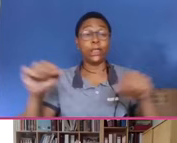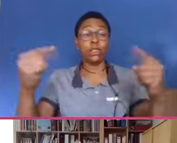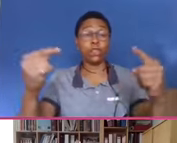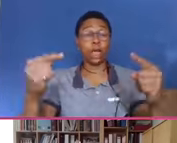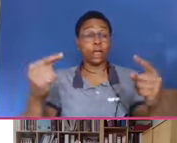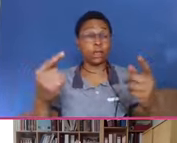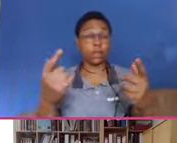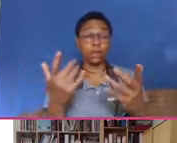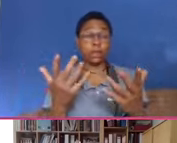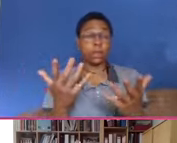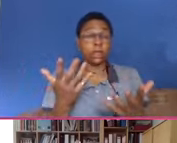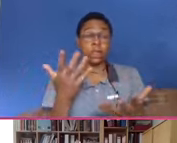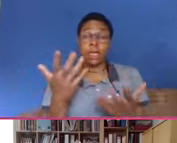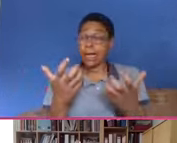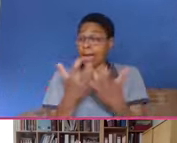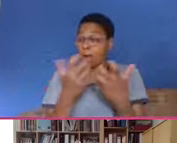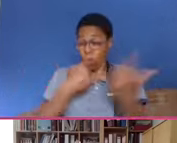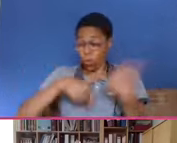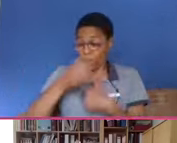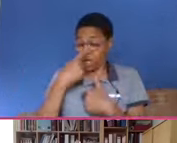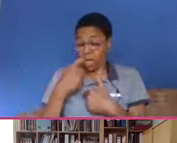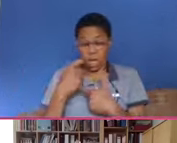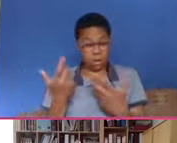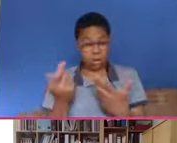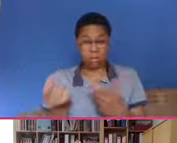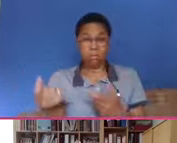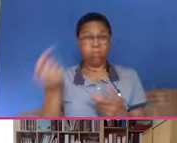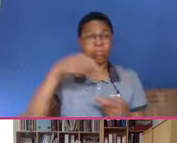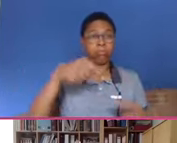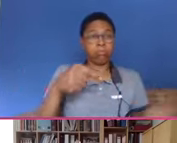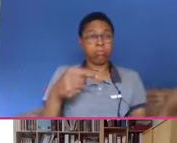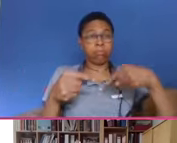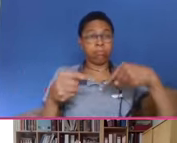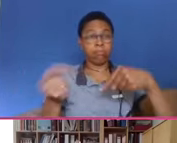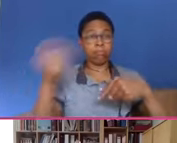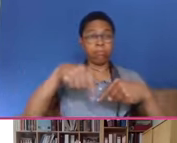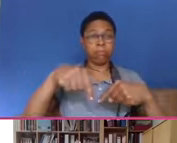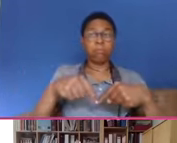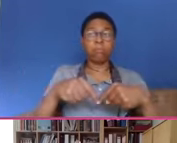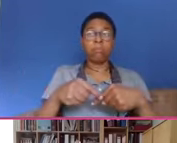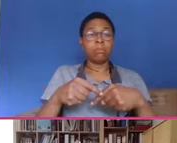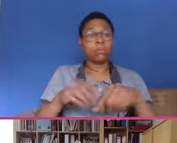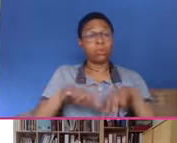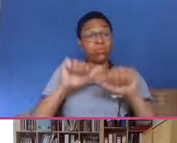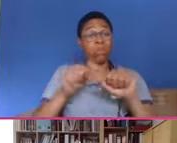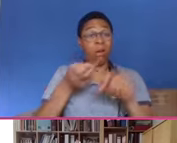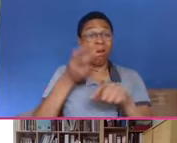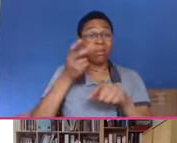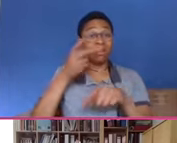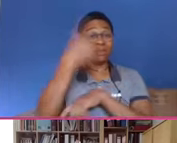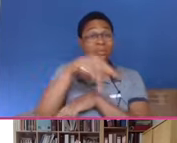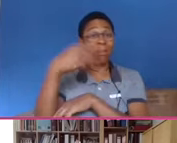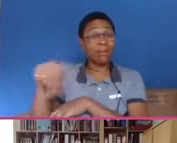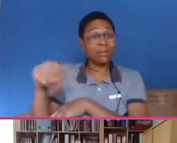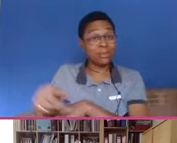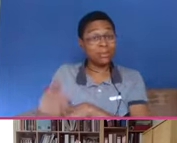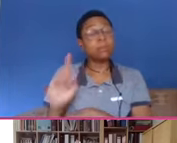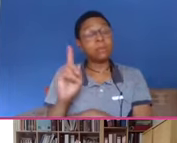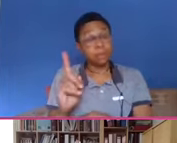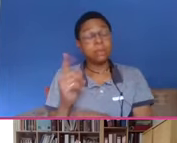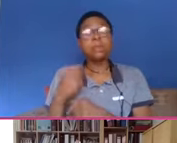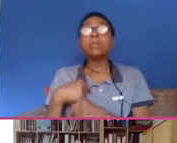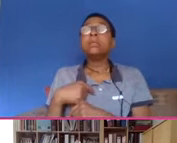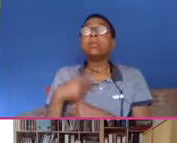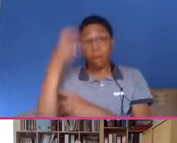to get everyone back into dance and to get audiences in there. So the government have been very, very helpful in trying to put this